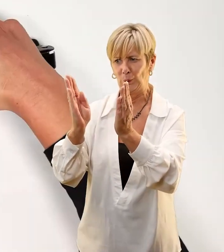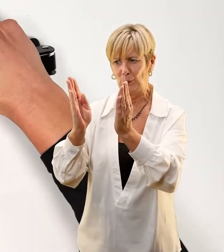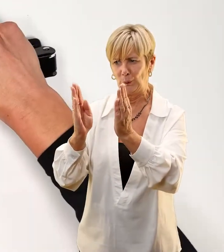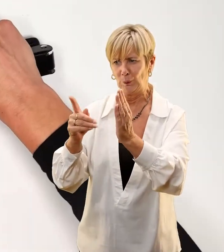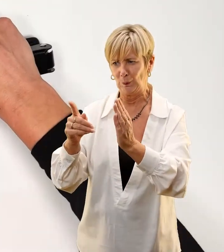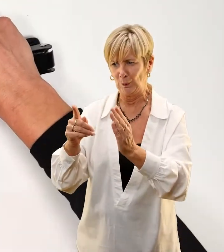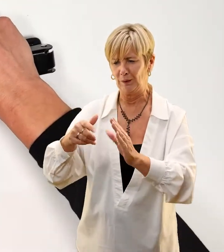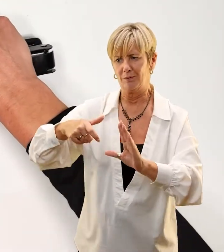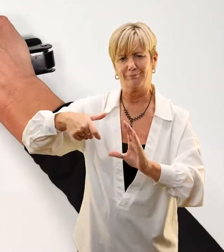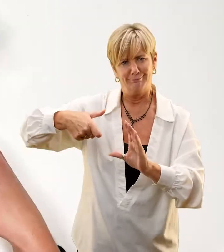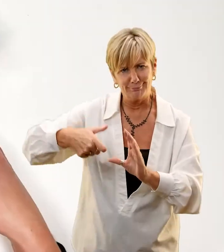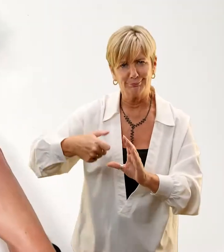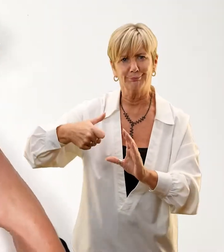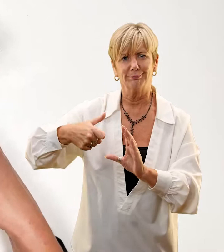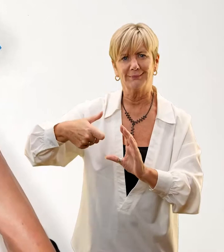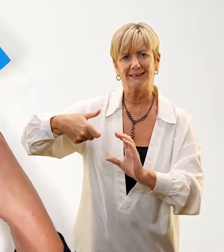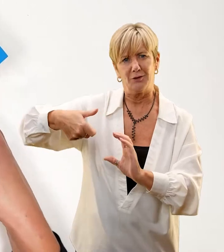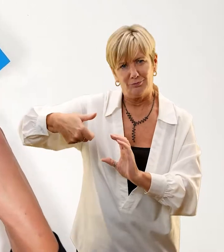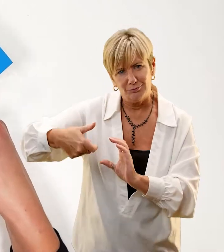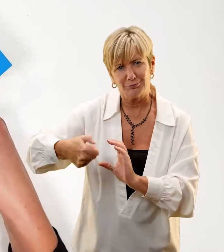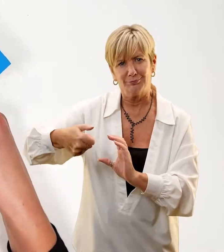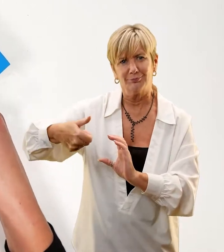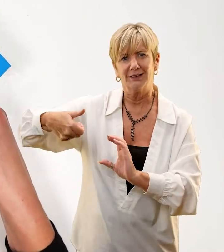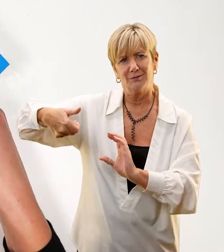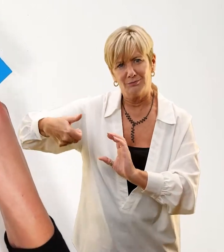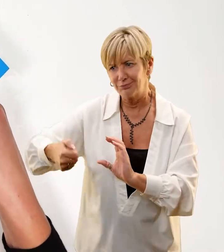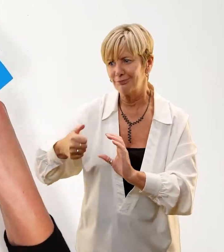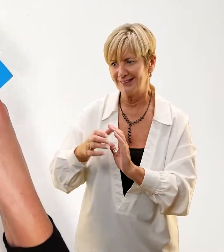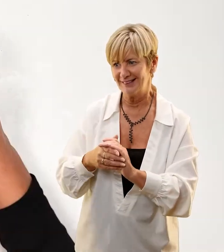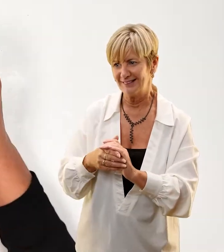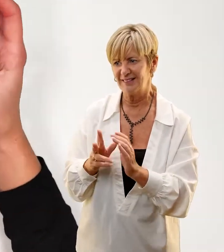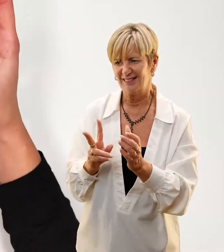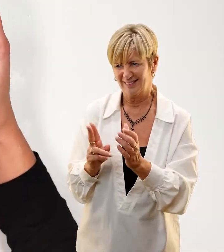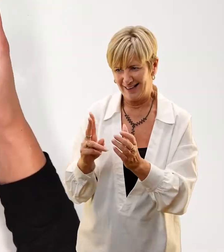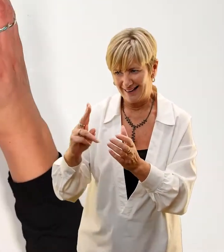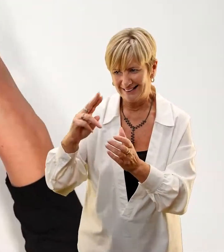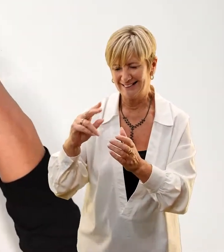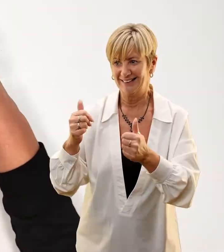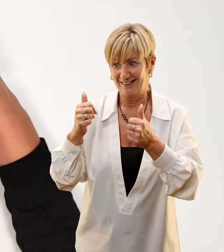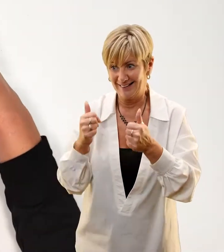Get an adult to staple in place and cut off any excess card.